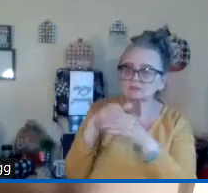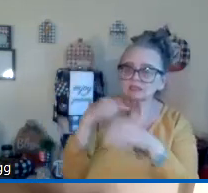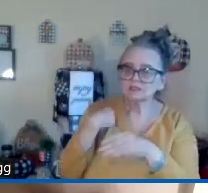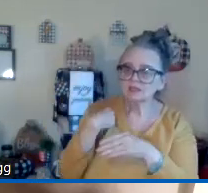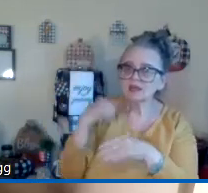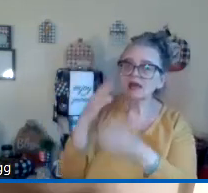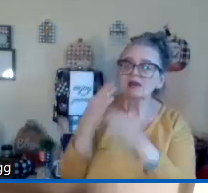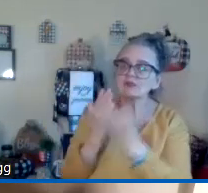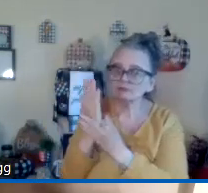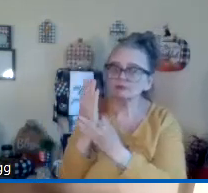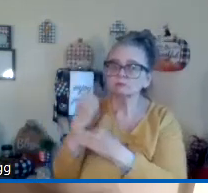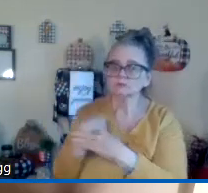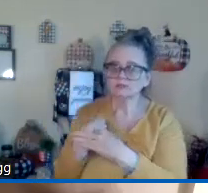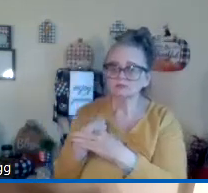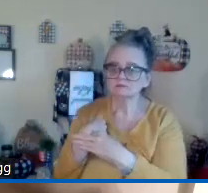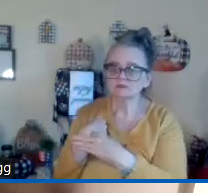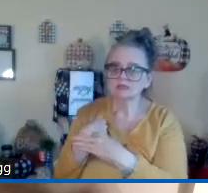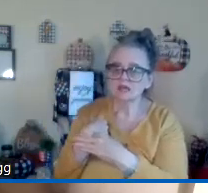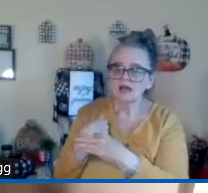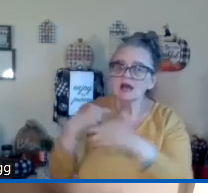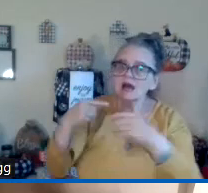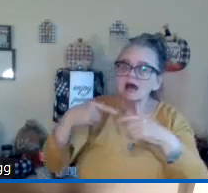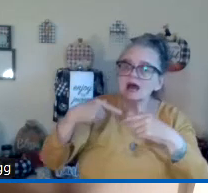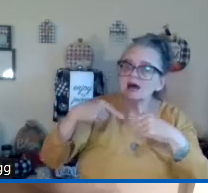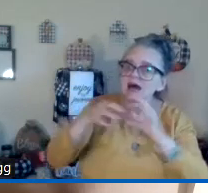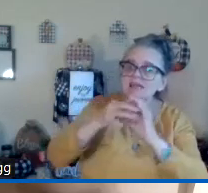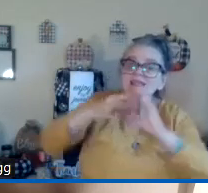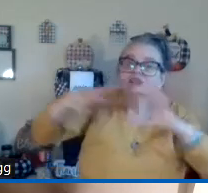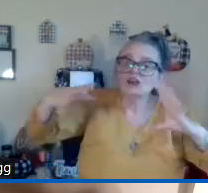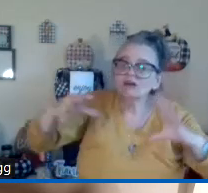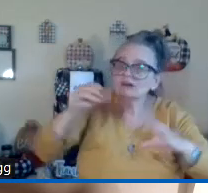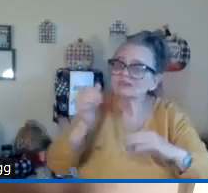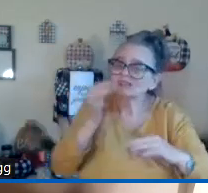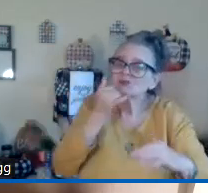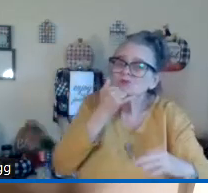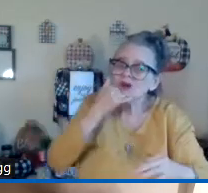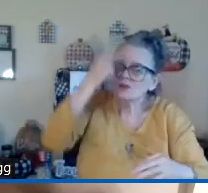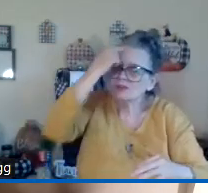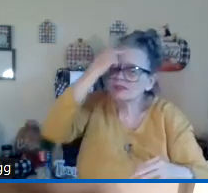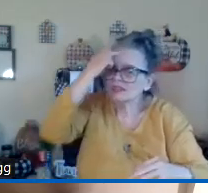children. So don't show favoritism.